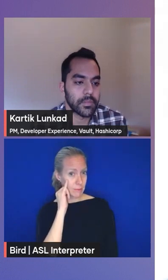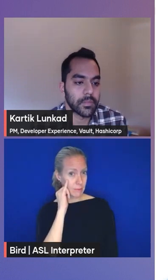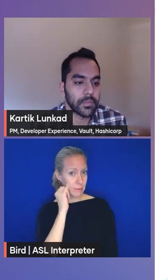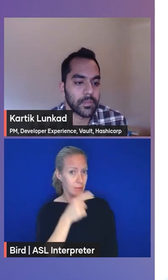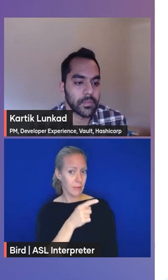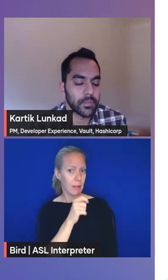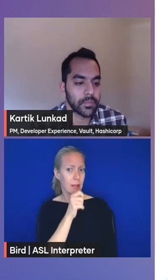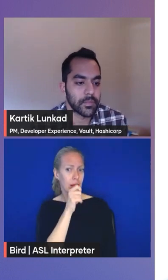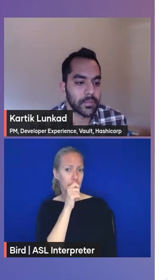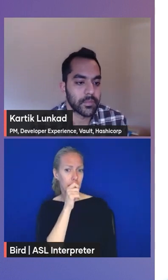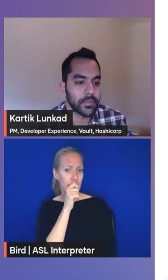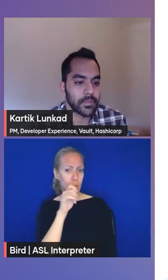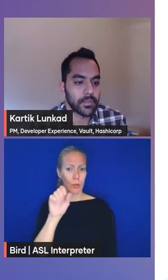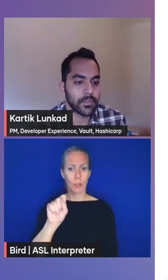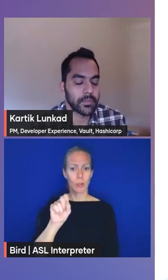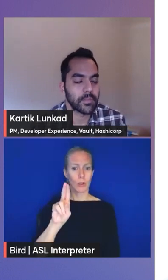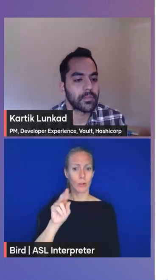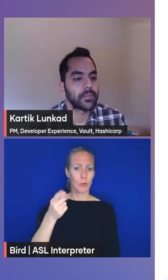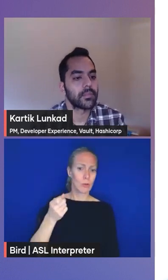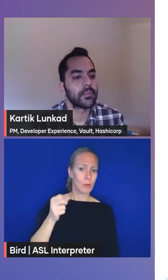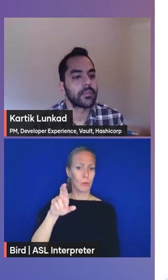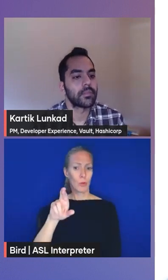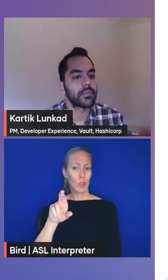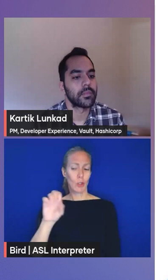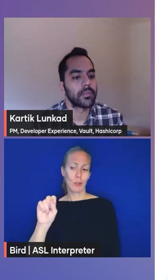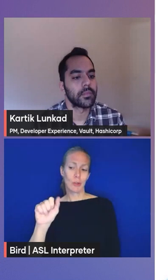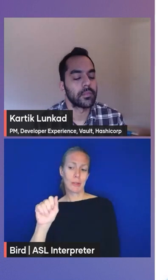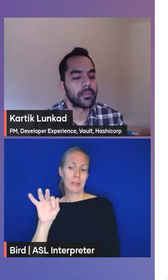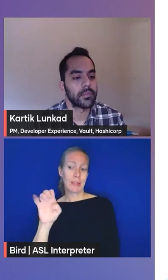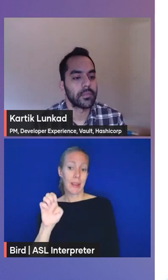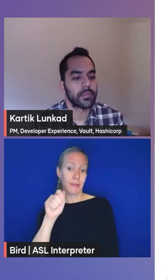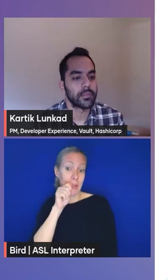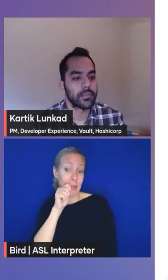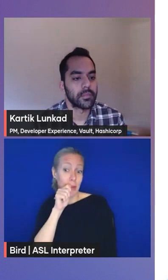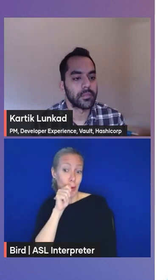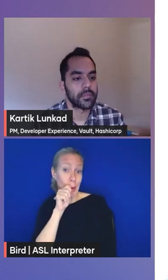password super safe secret is something that we can retrieve.